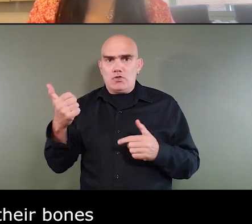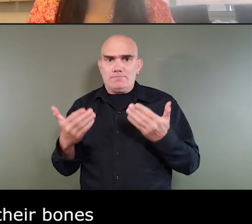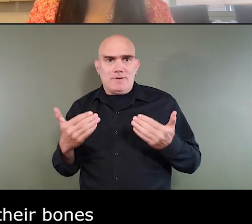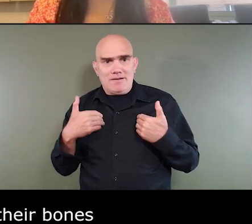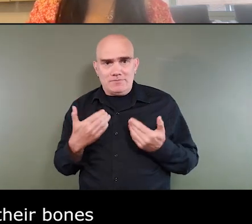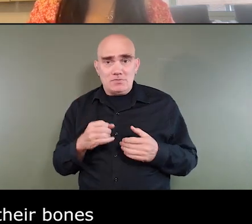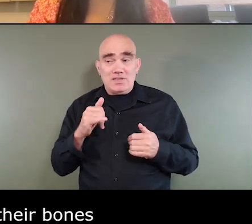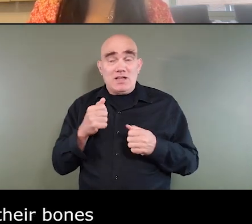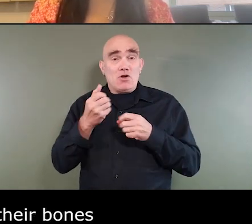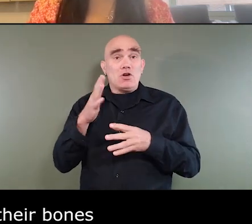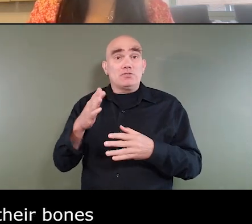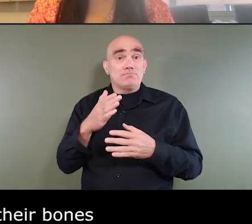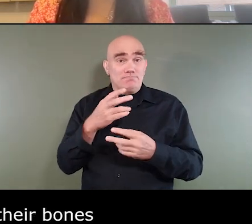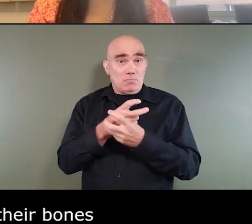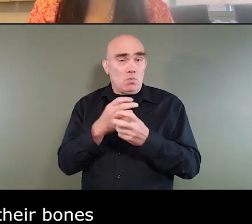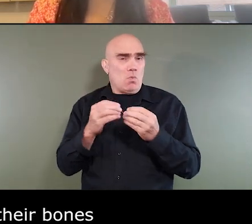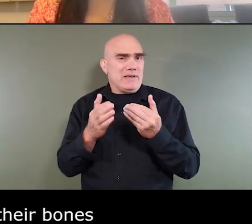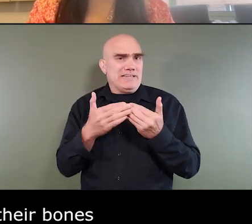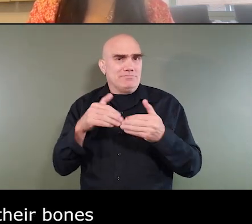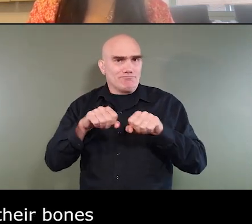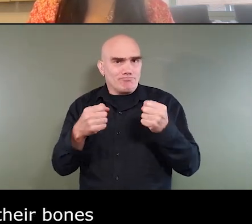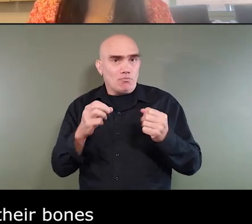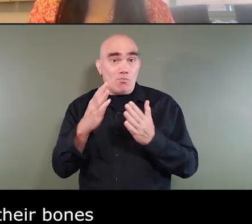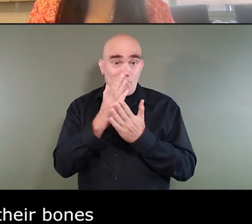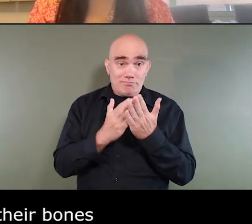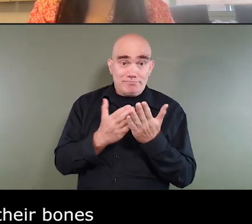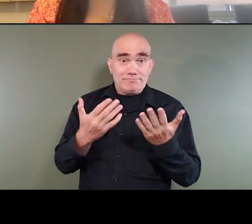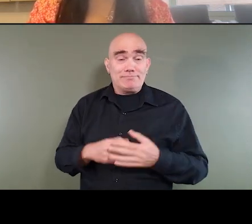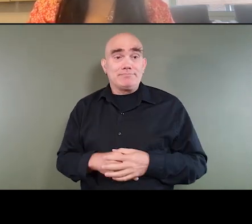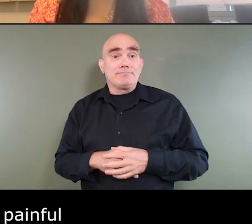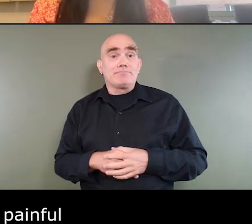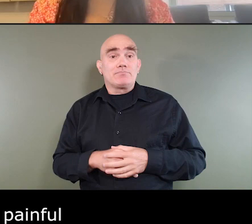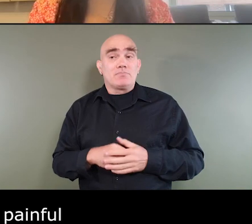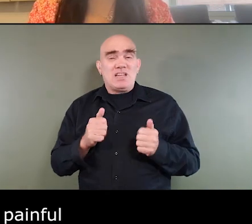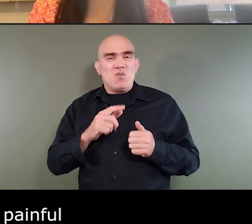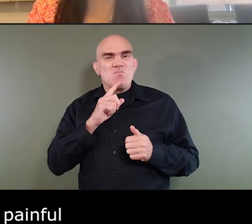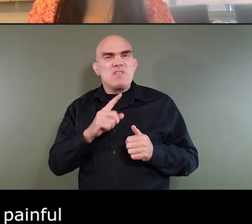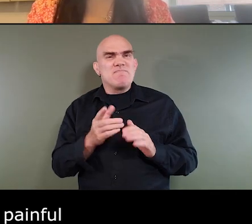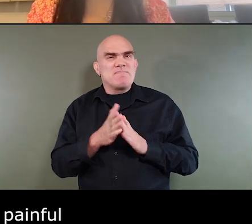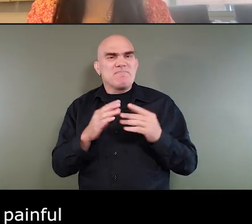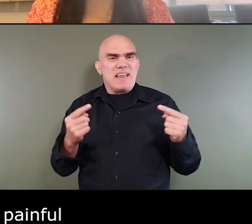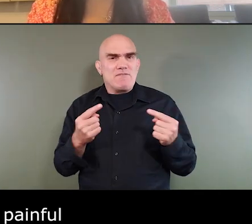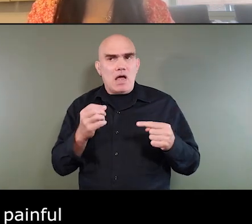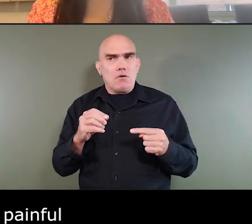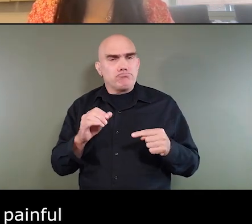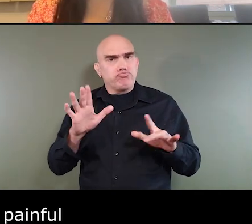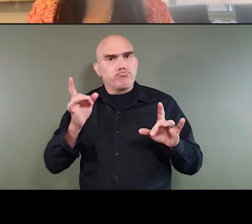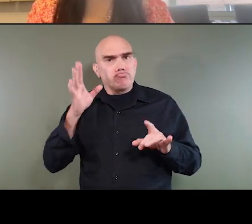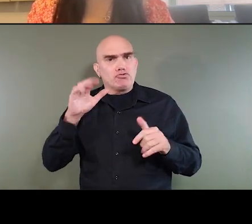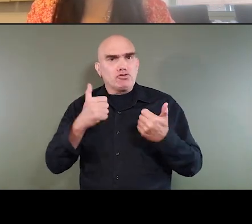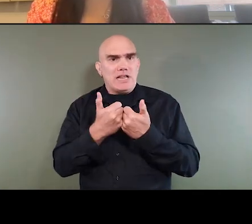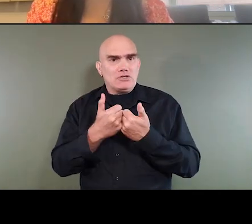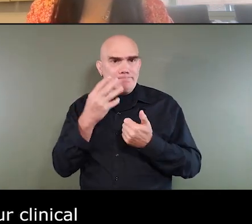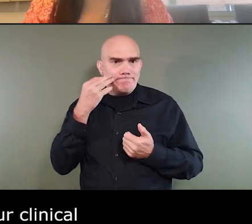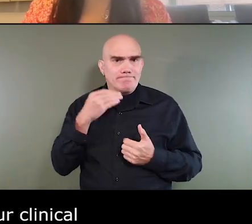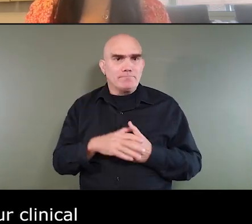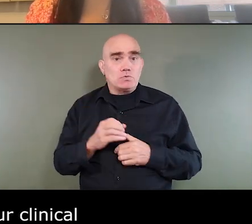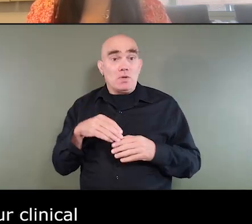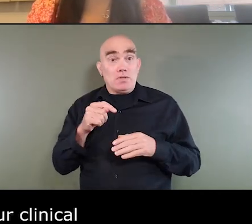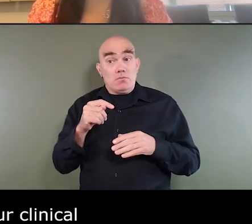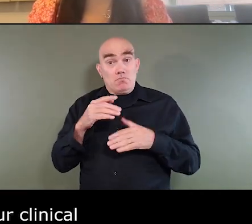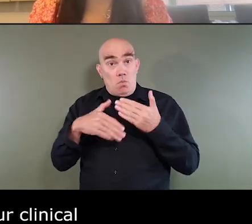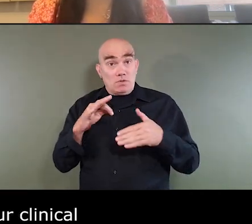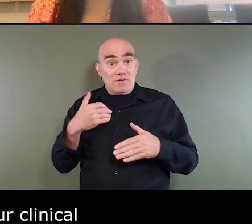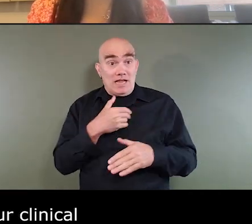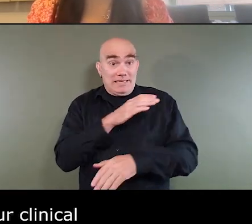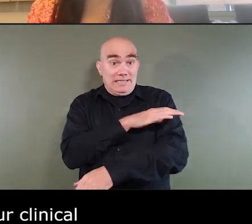can make their bones more likely to fracture, to break, which can be really painful and really challenging. So in the course